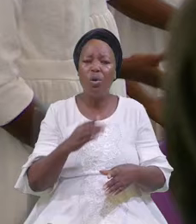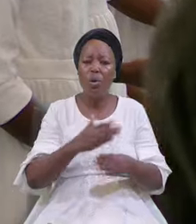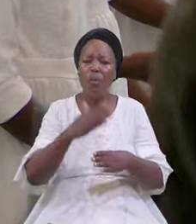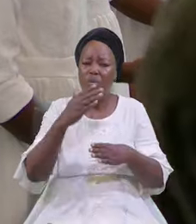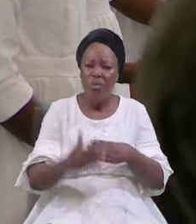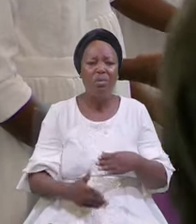Lord and say, "Lord,